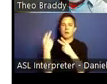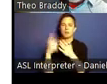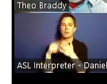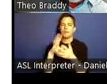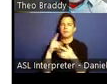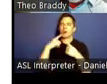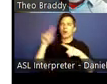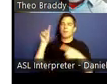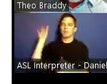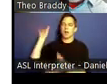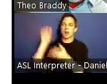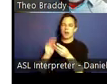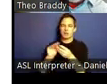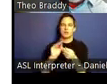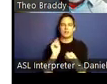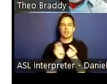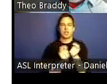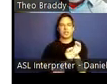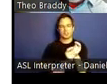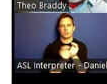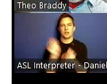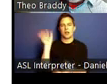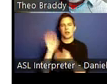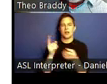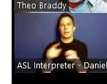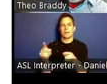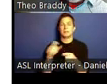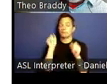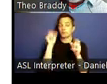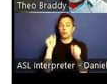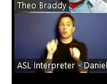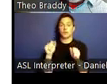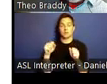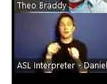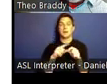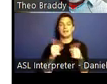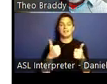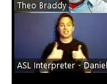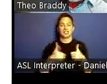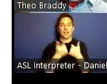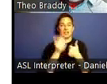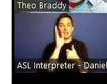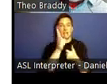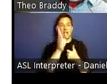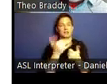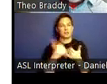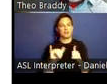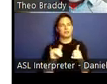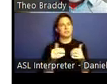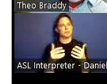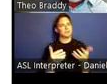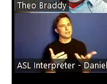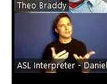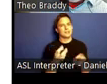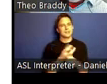what changes we've wrought, which are really quite extraordinary. But the challenges ahead are quite stark as well. And I